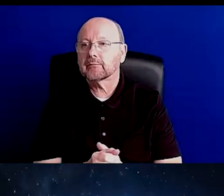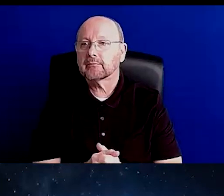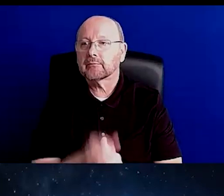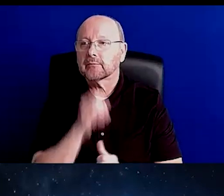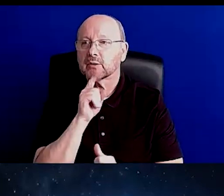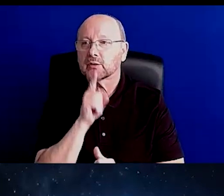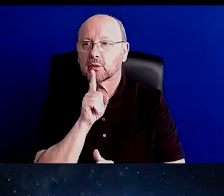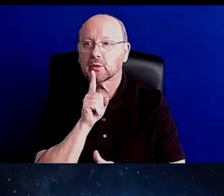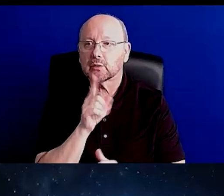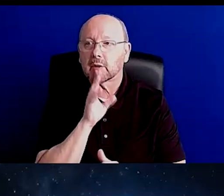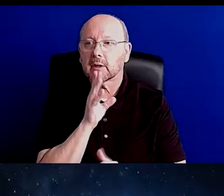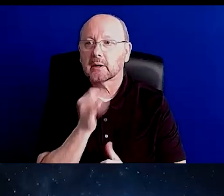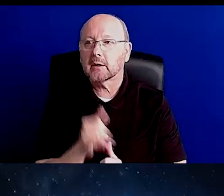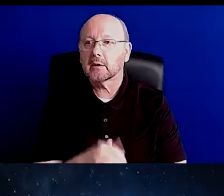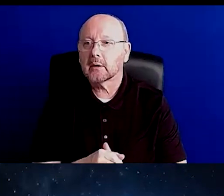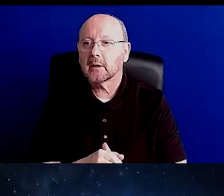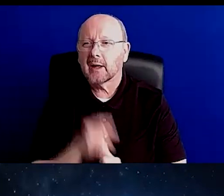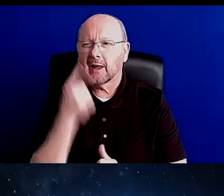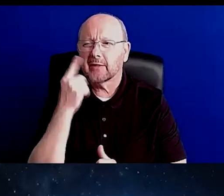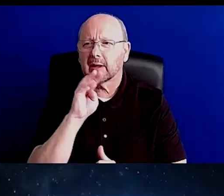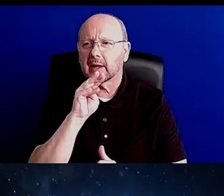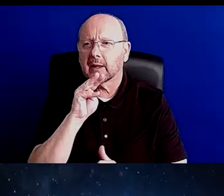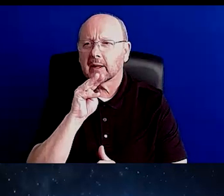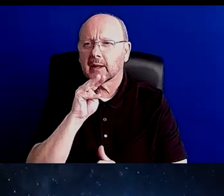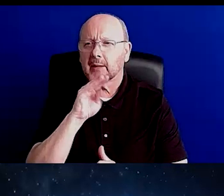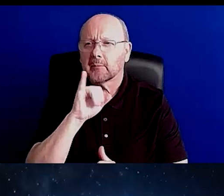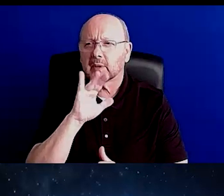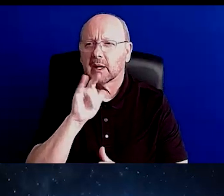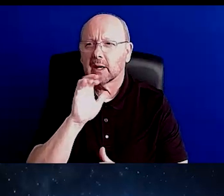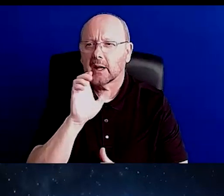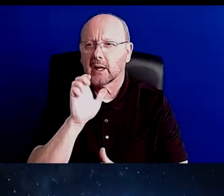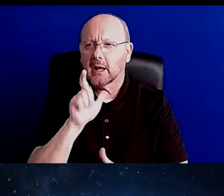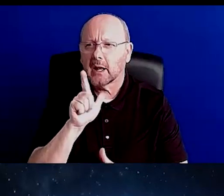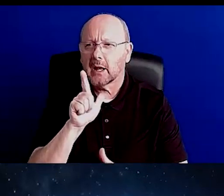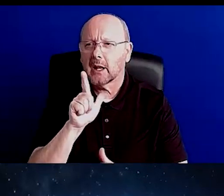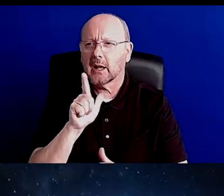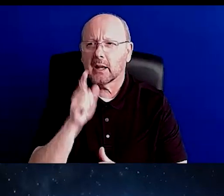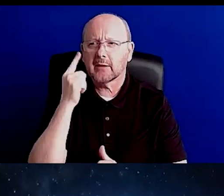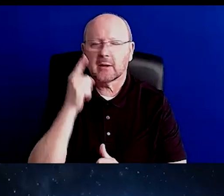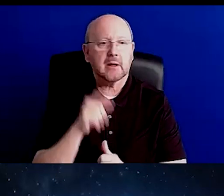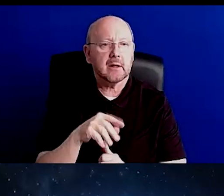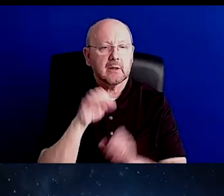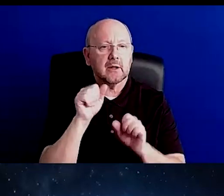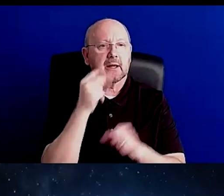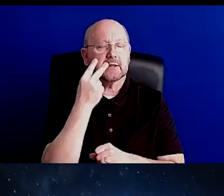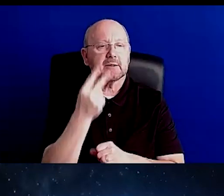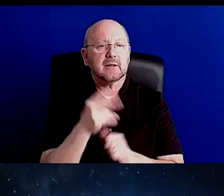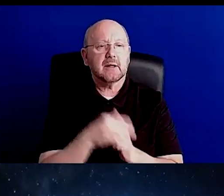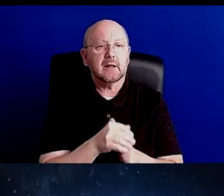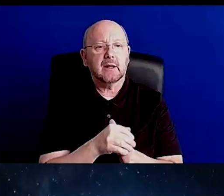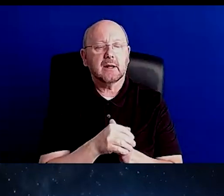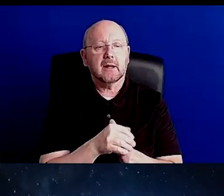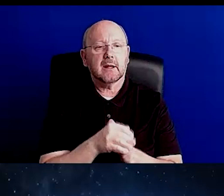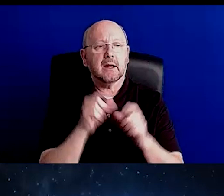hopefully the people who are on Zoom can see my Word document, please. It is